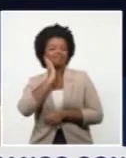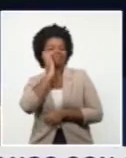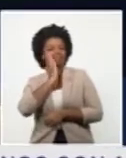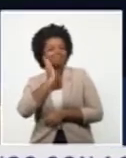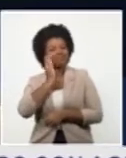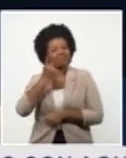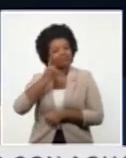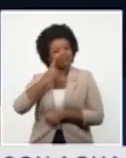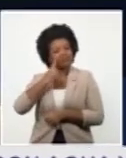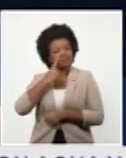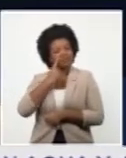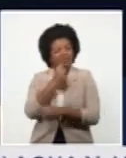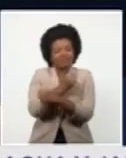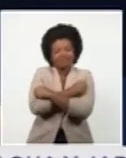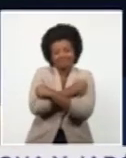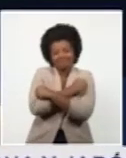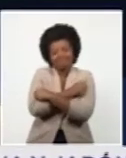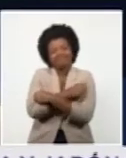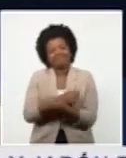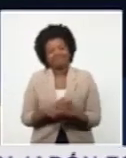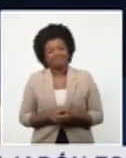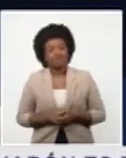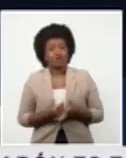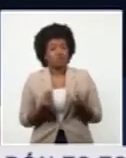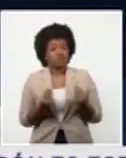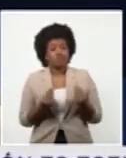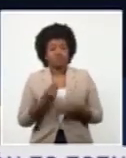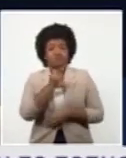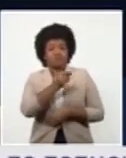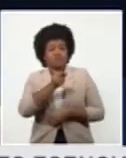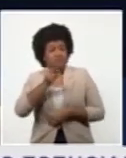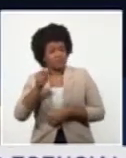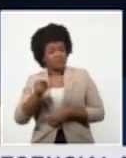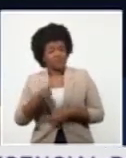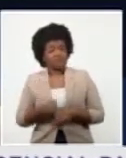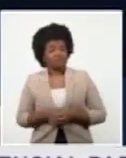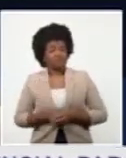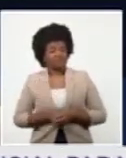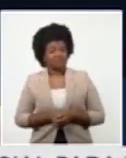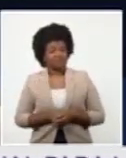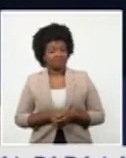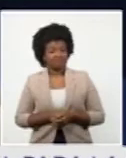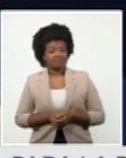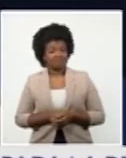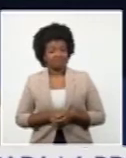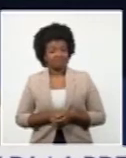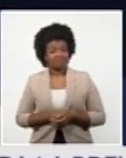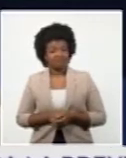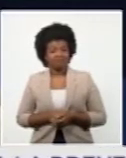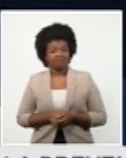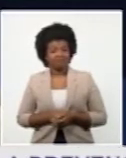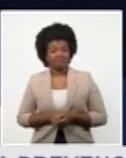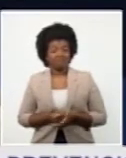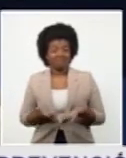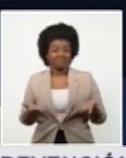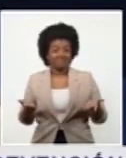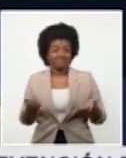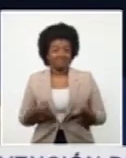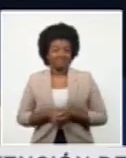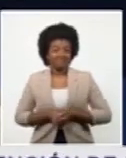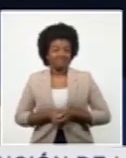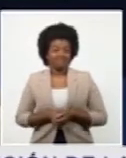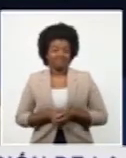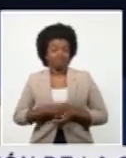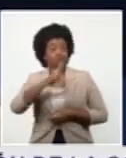when I started in this activity, I never imagined that something like that would happen. I would also like to appreciate the affection